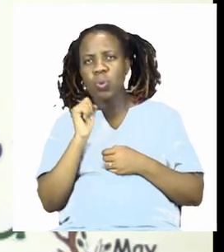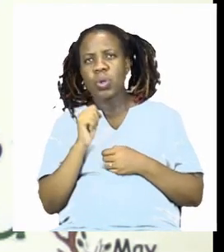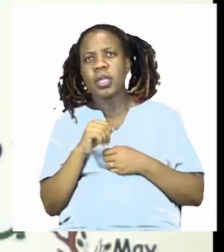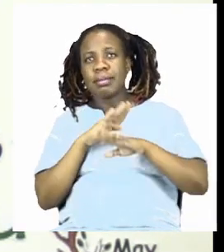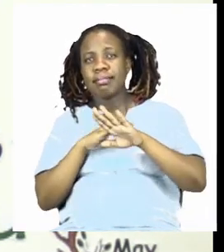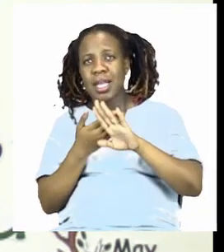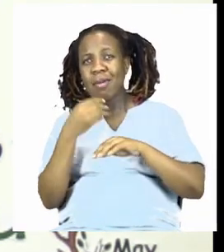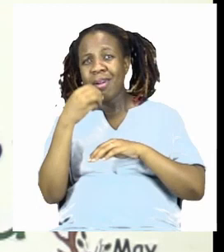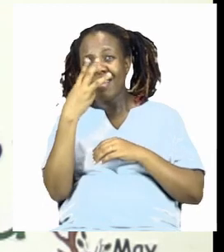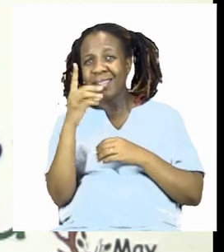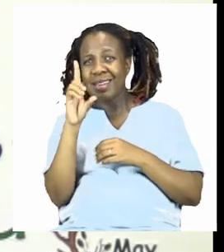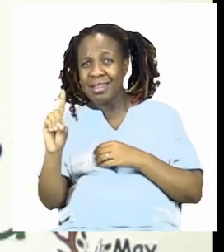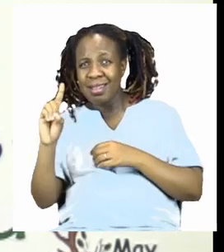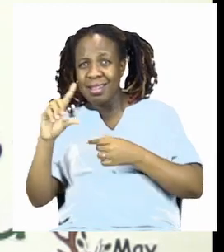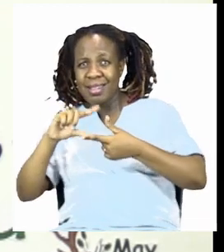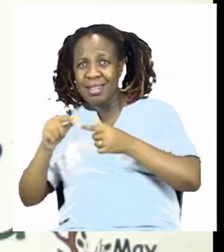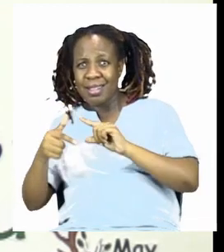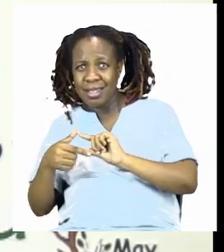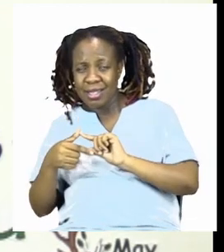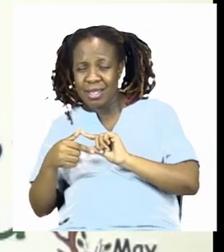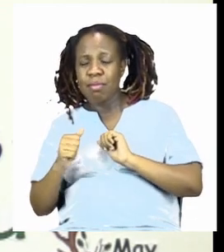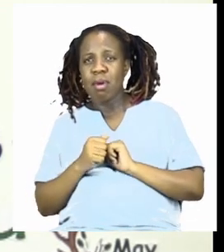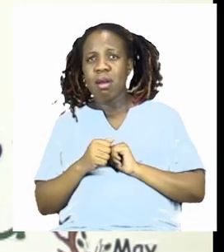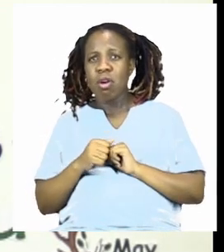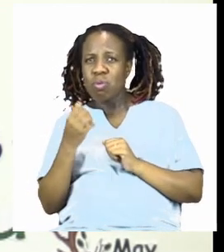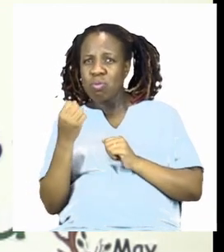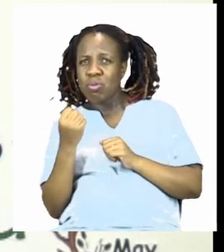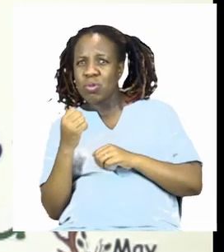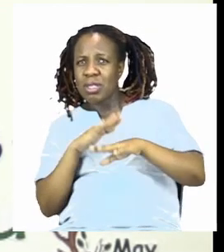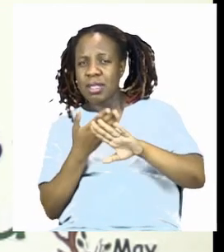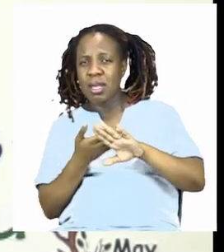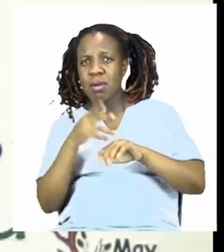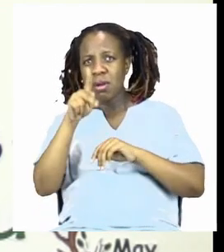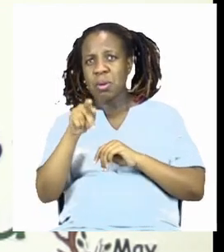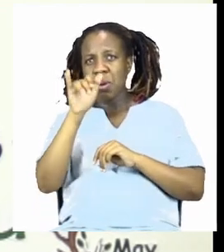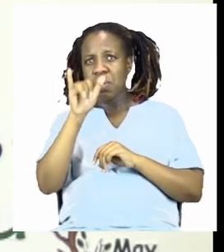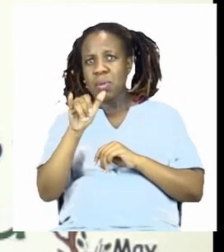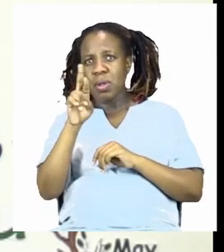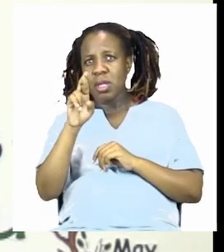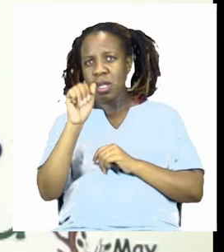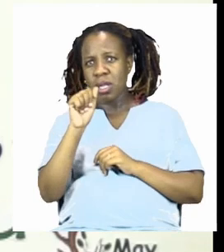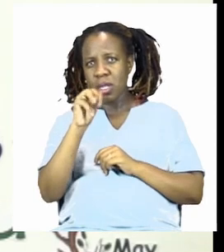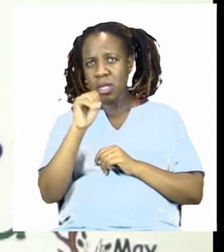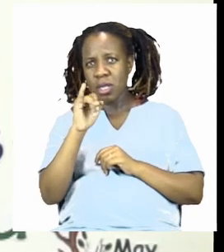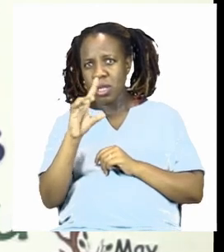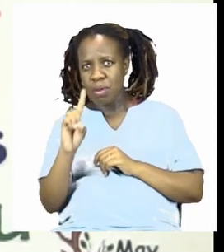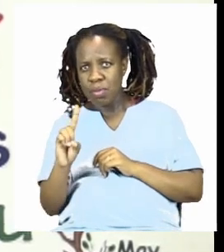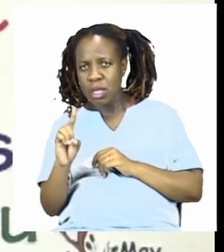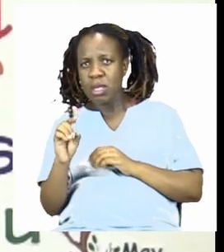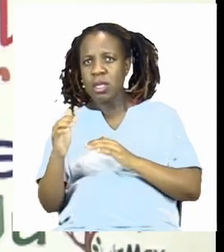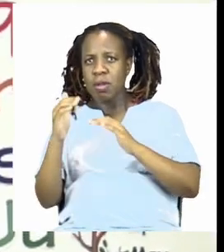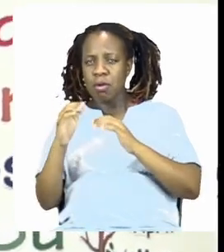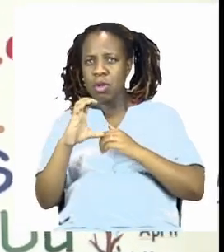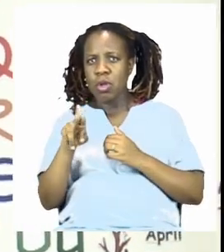you know what the difference is between a 2D and a 3D shape. So all you have to do is just go back and look at the shapes on top, and